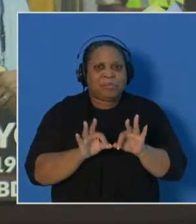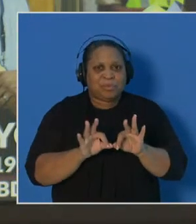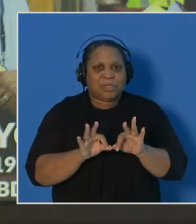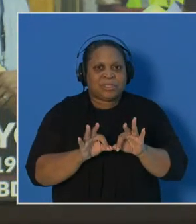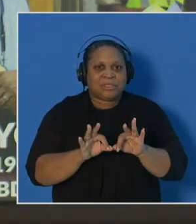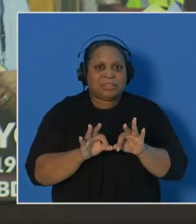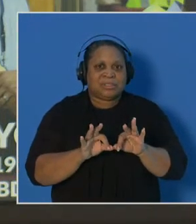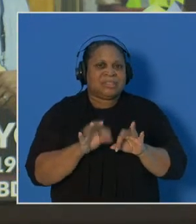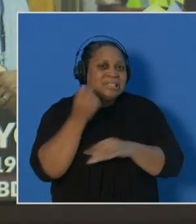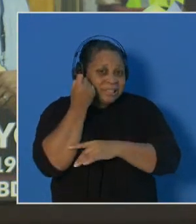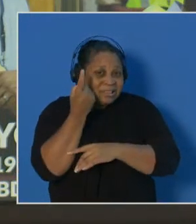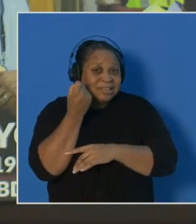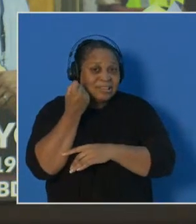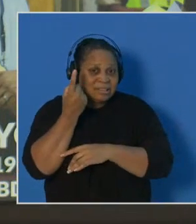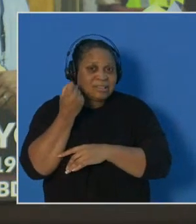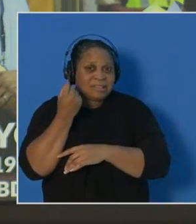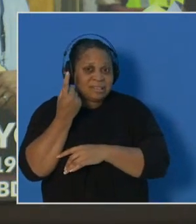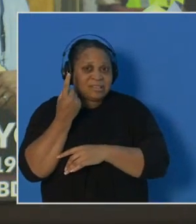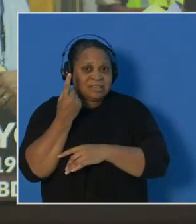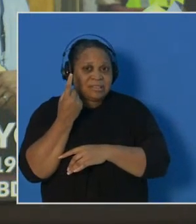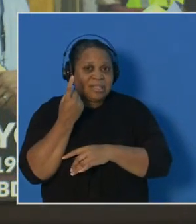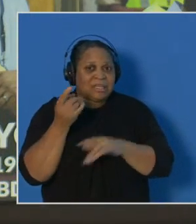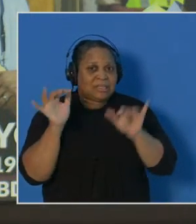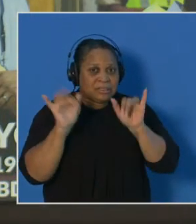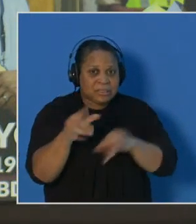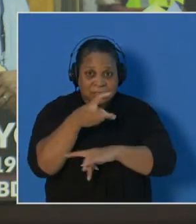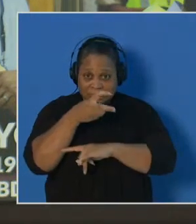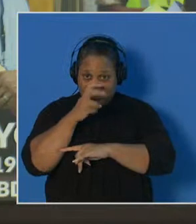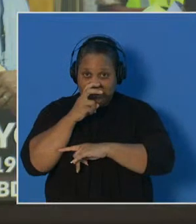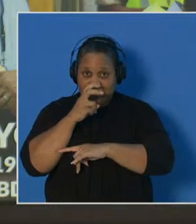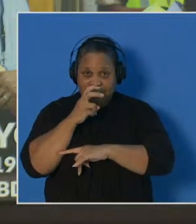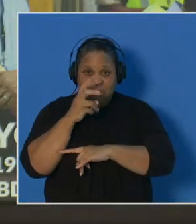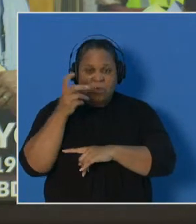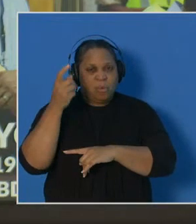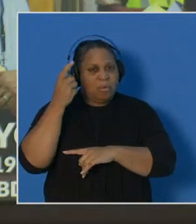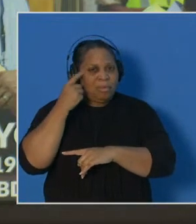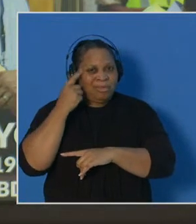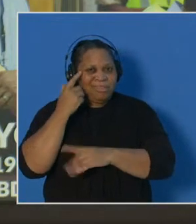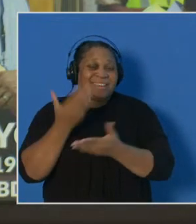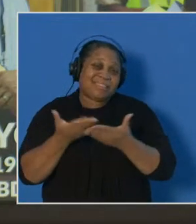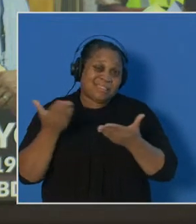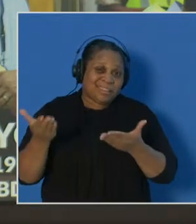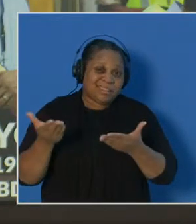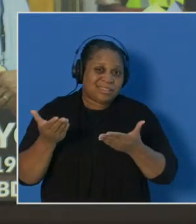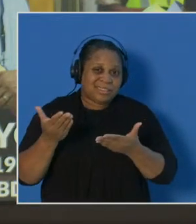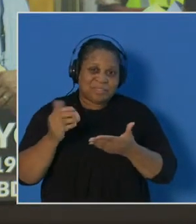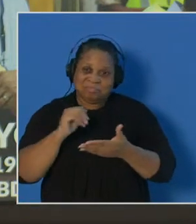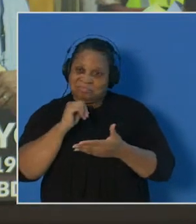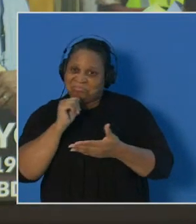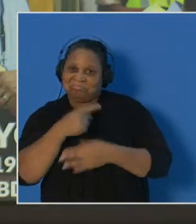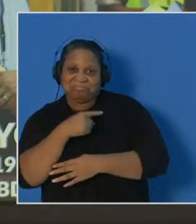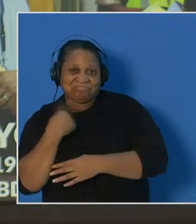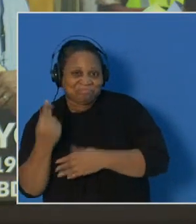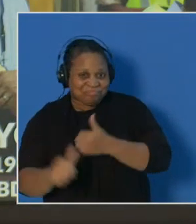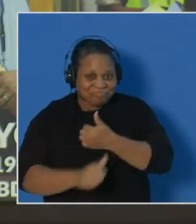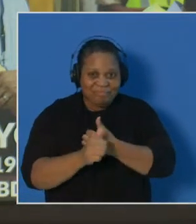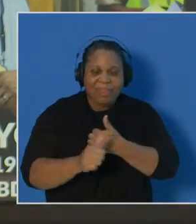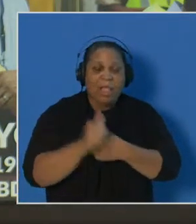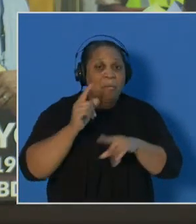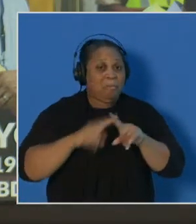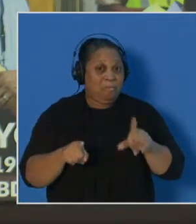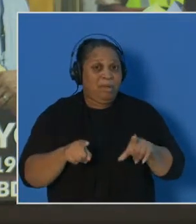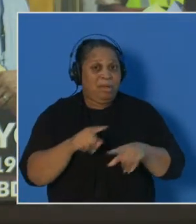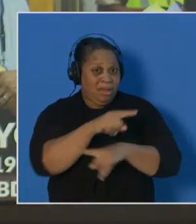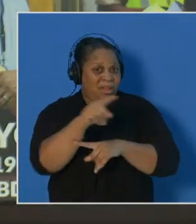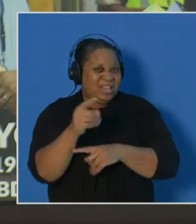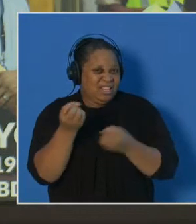you understand and remain vigilant. We think that things may be harmless, but the fact is that given that